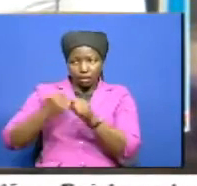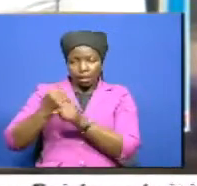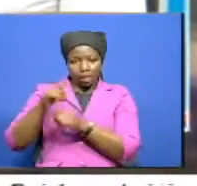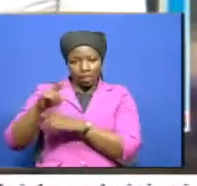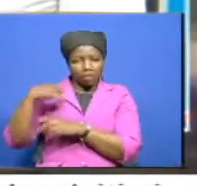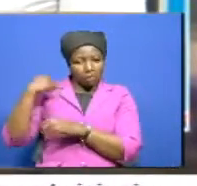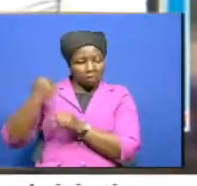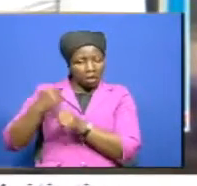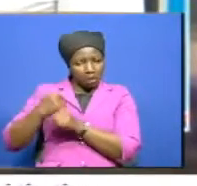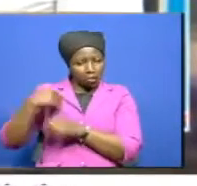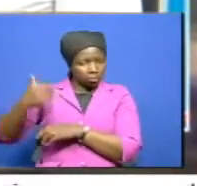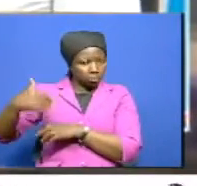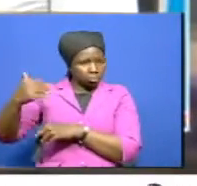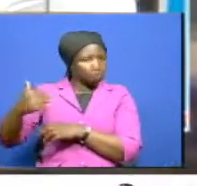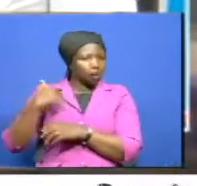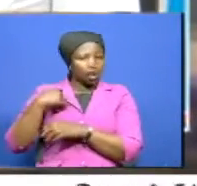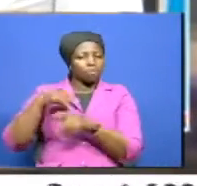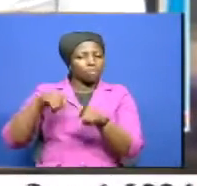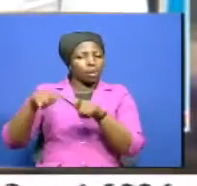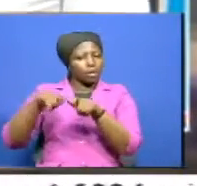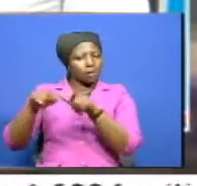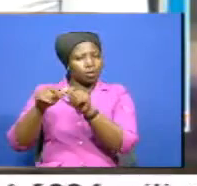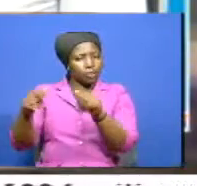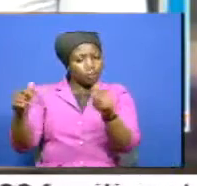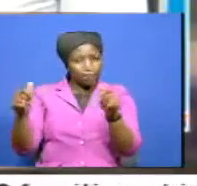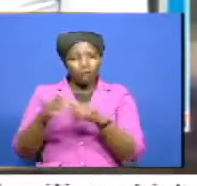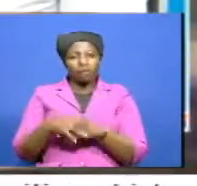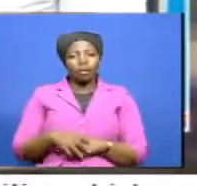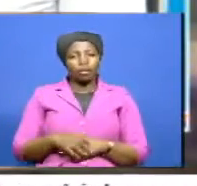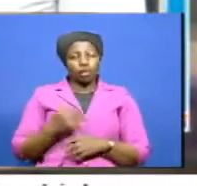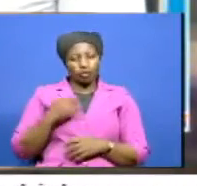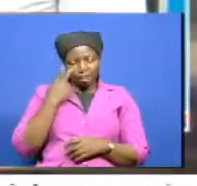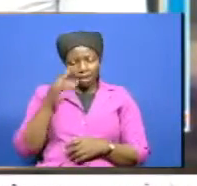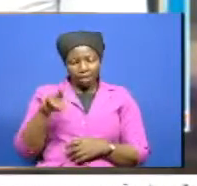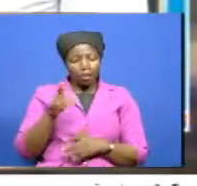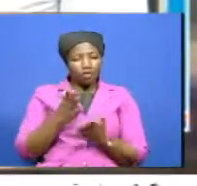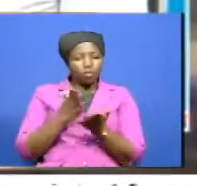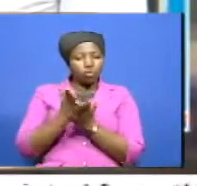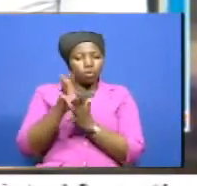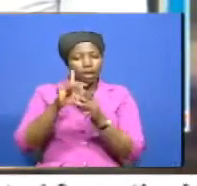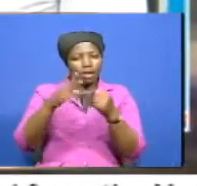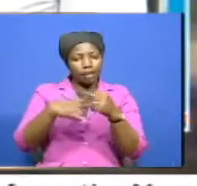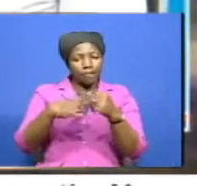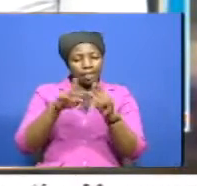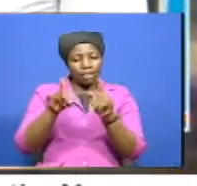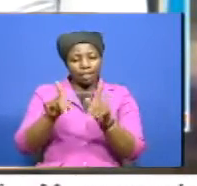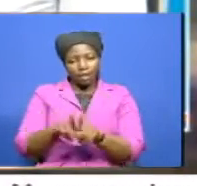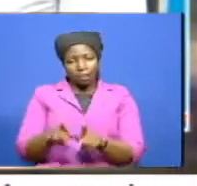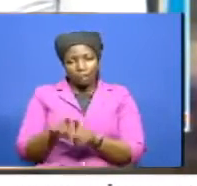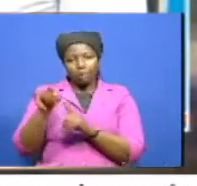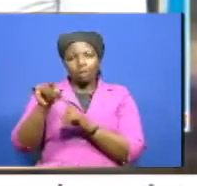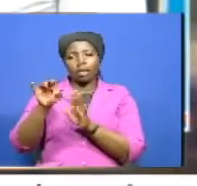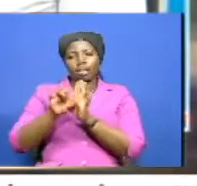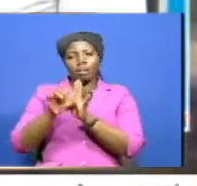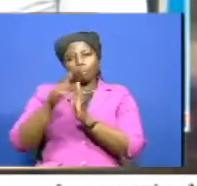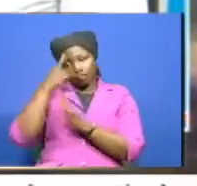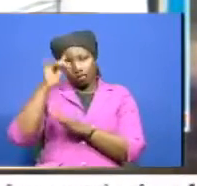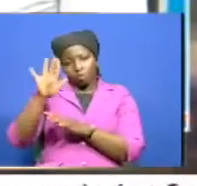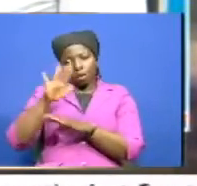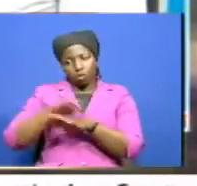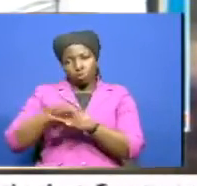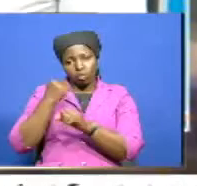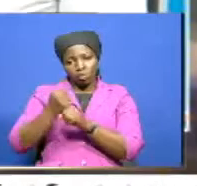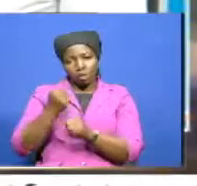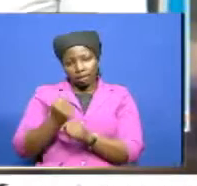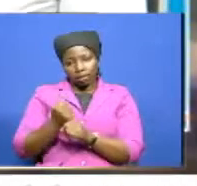work with their players. We saw them through the sevens. And obviously, this is an example of the work that they've done, you know. So credit for